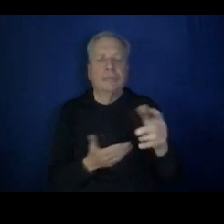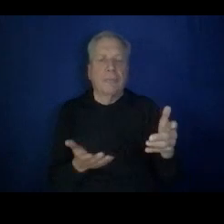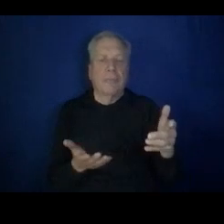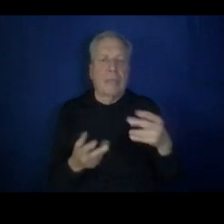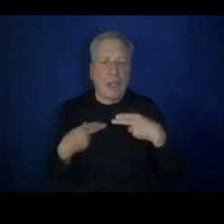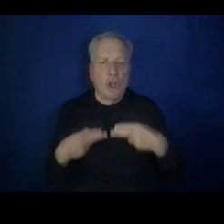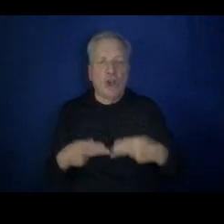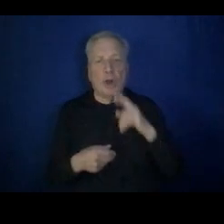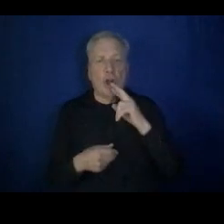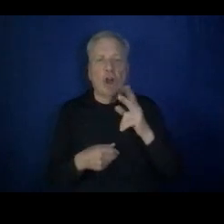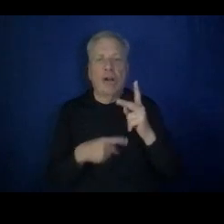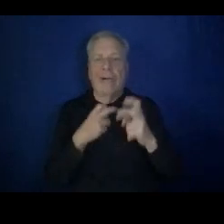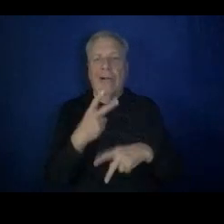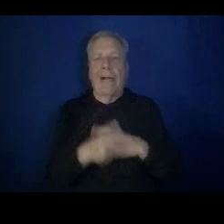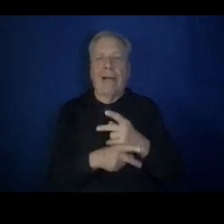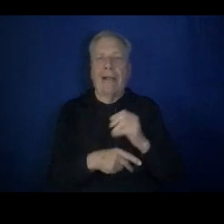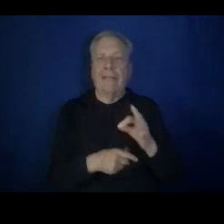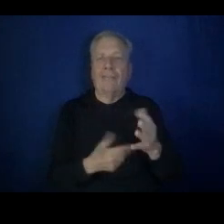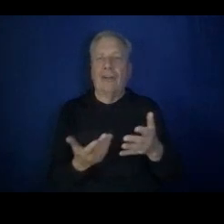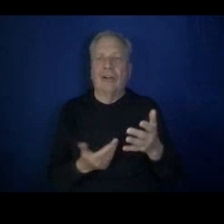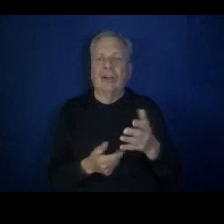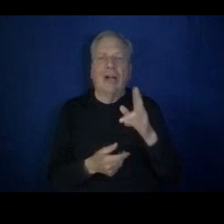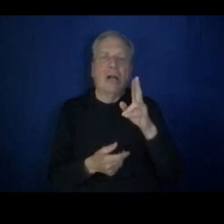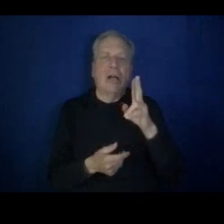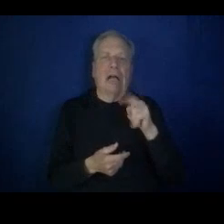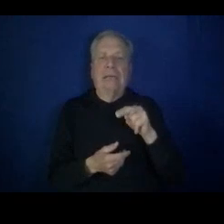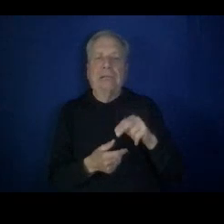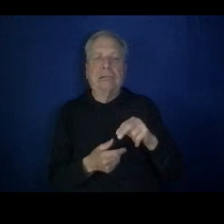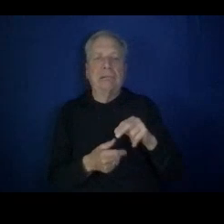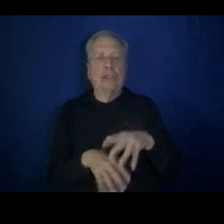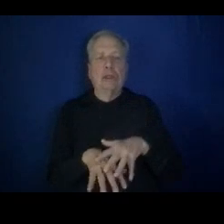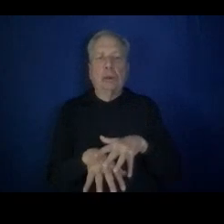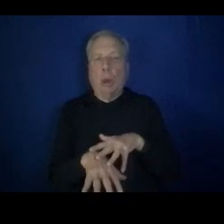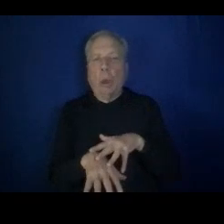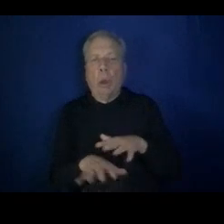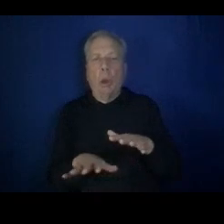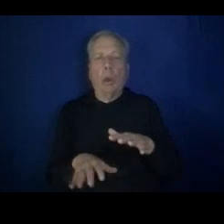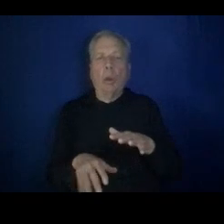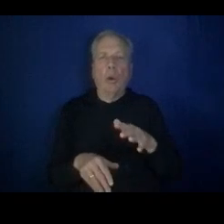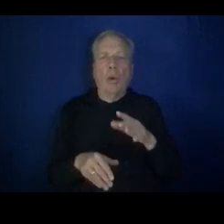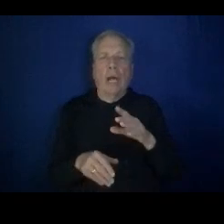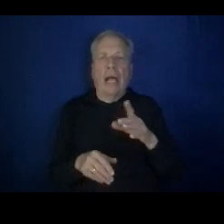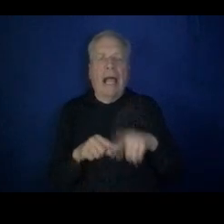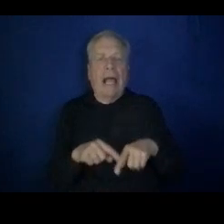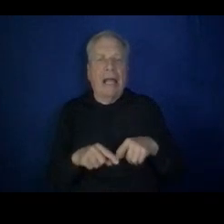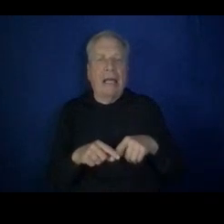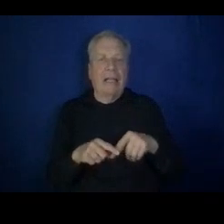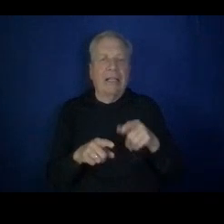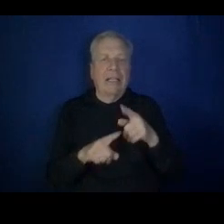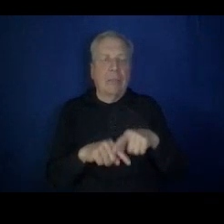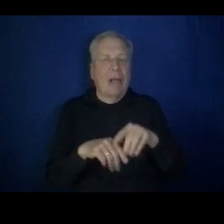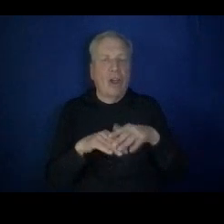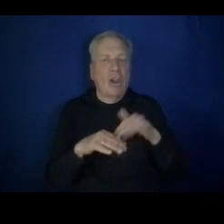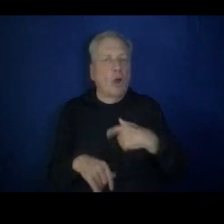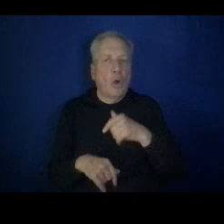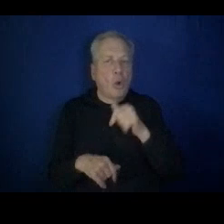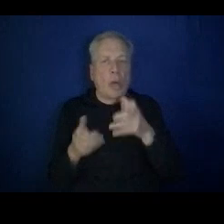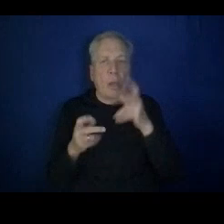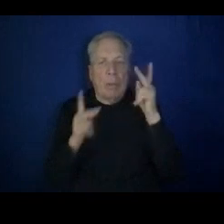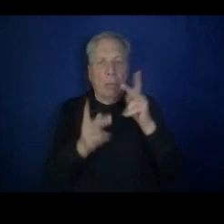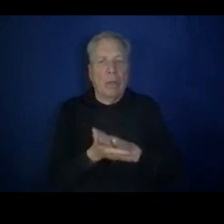kind of unwary, slow species that can't defend itself, and we don't want people to become prey